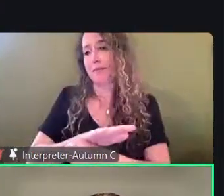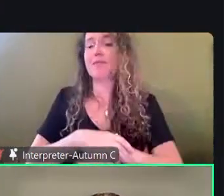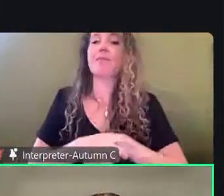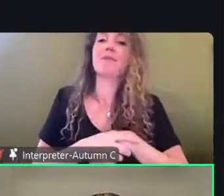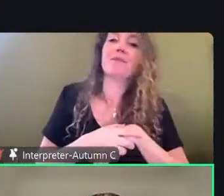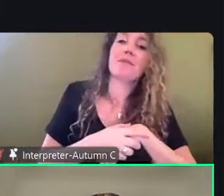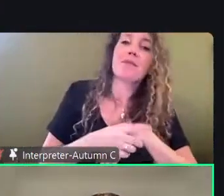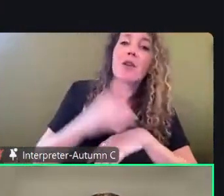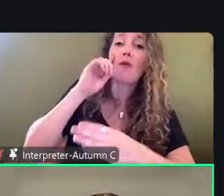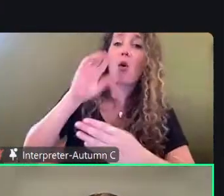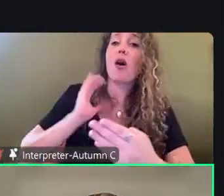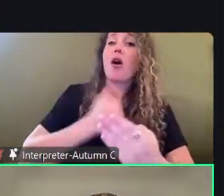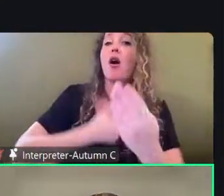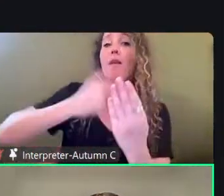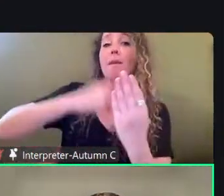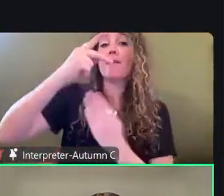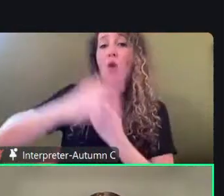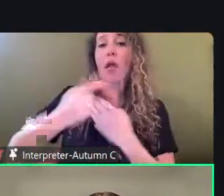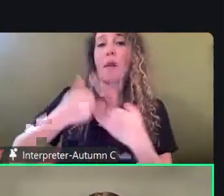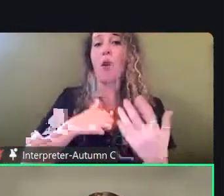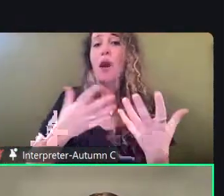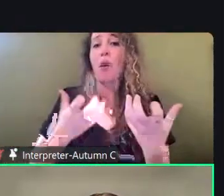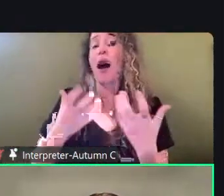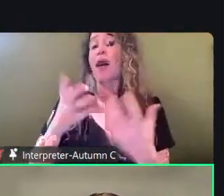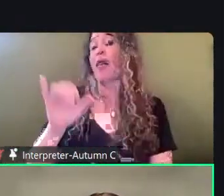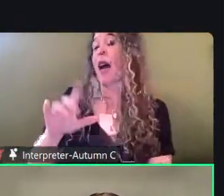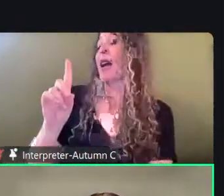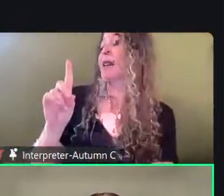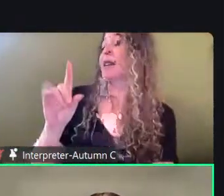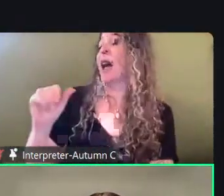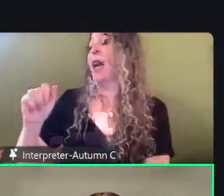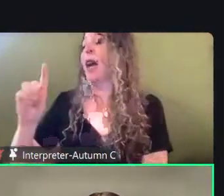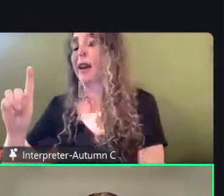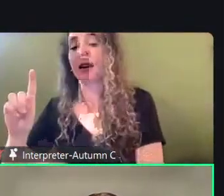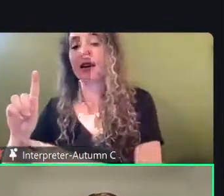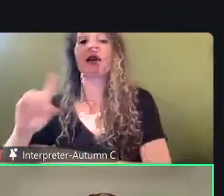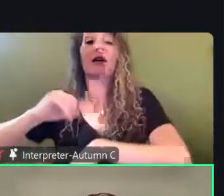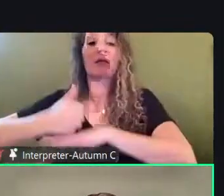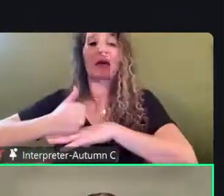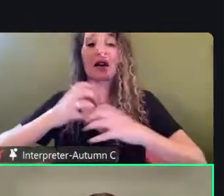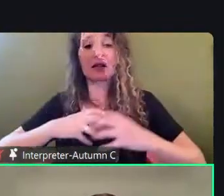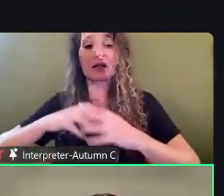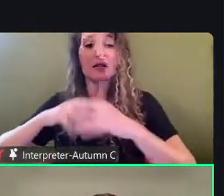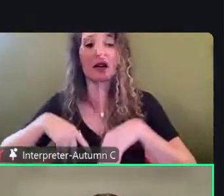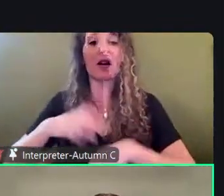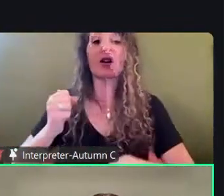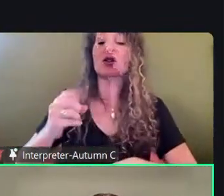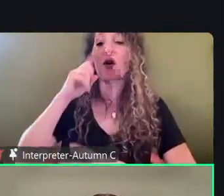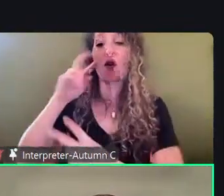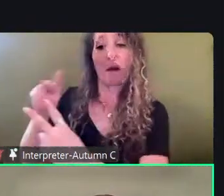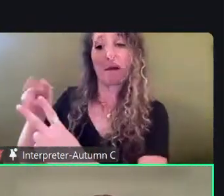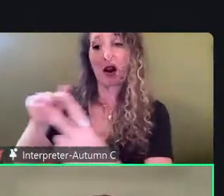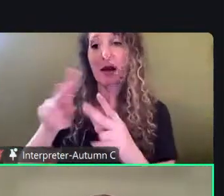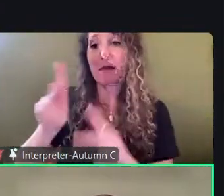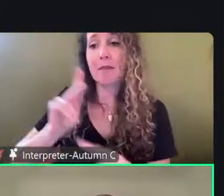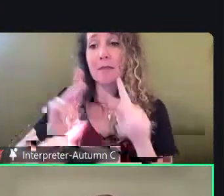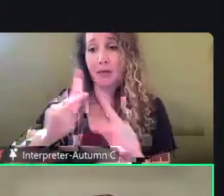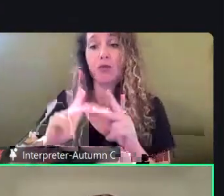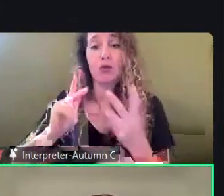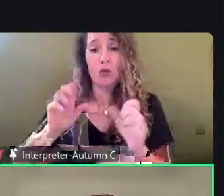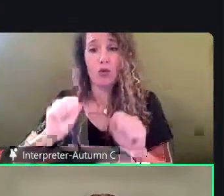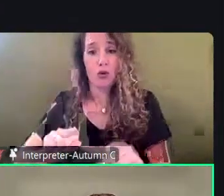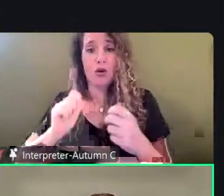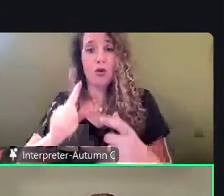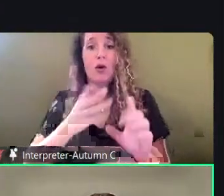For our program, we designed it to be dyad based. And so for those pairings, people who are eligible were pre-health